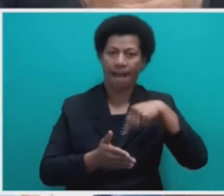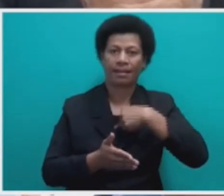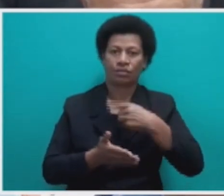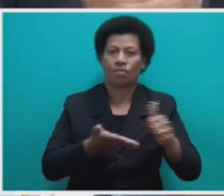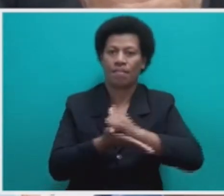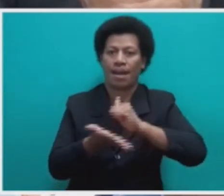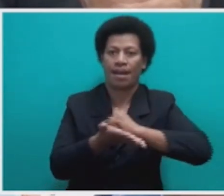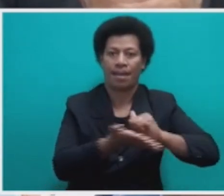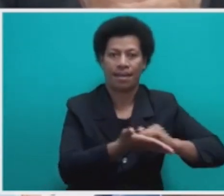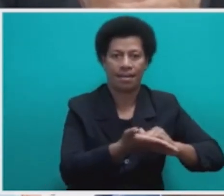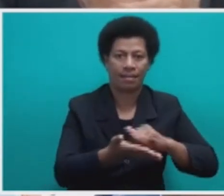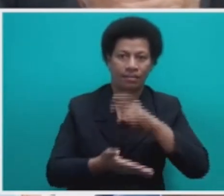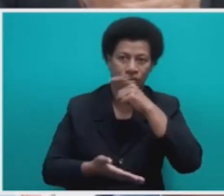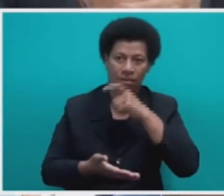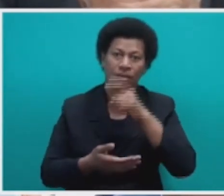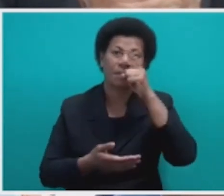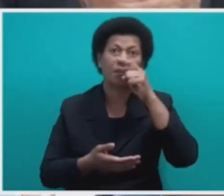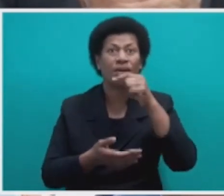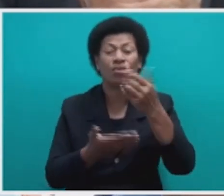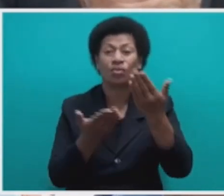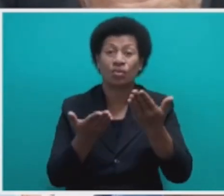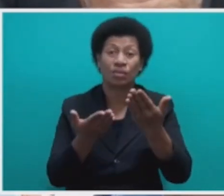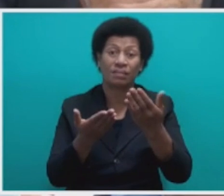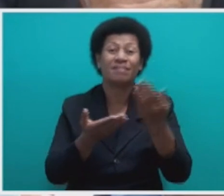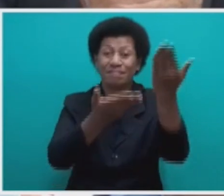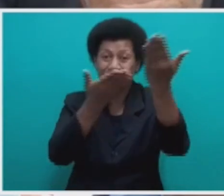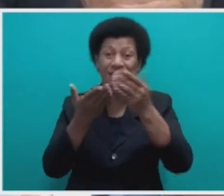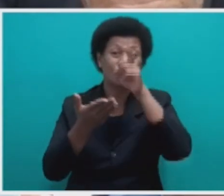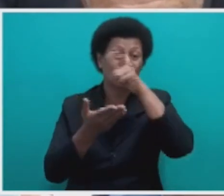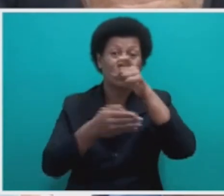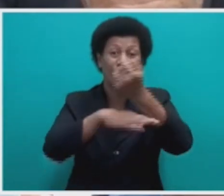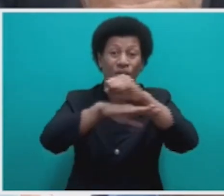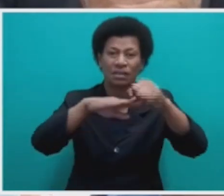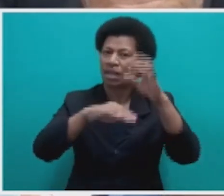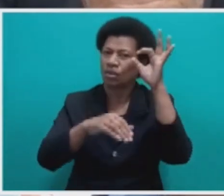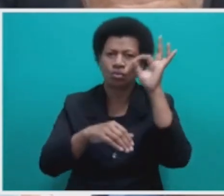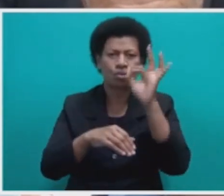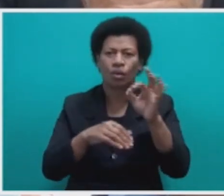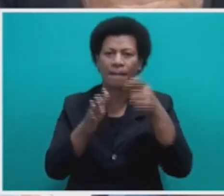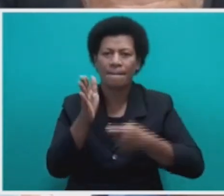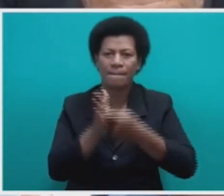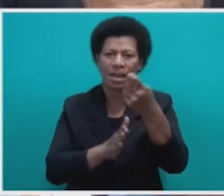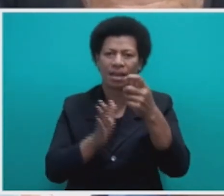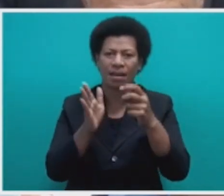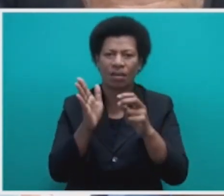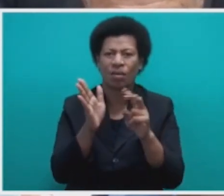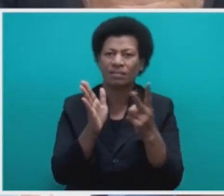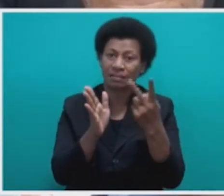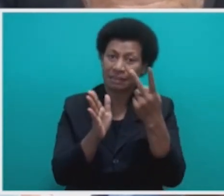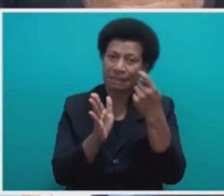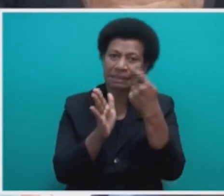The people who import, Mr. Speaker, say they don't pay for those taxes. All they do is simply pass it on to the